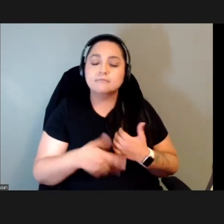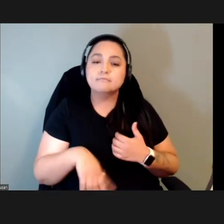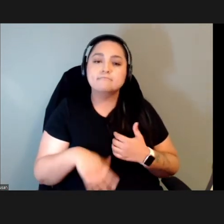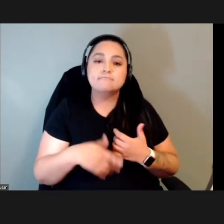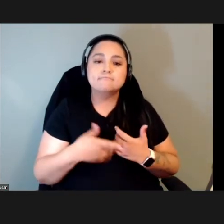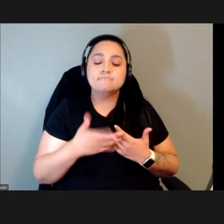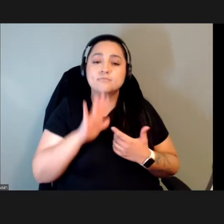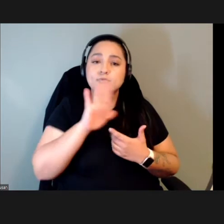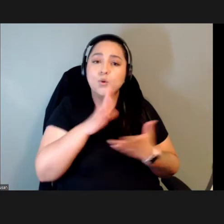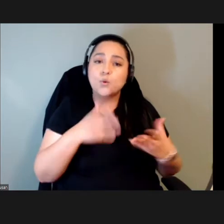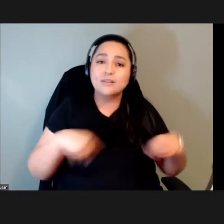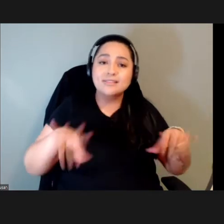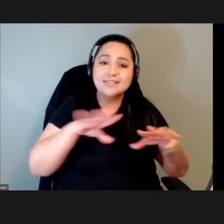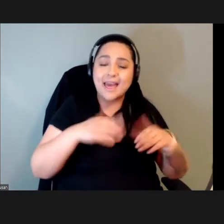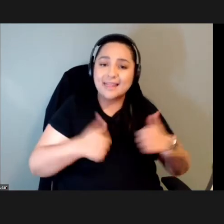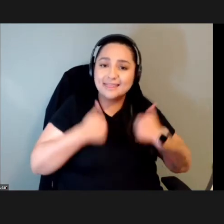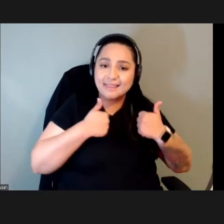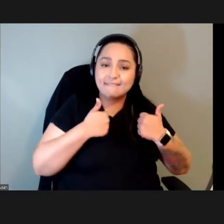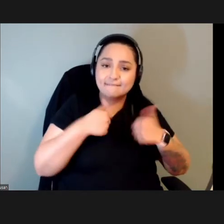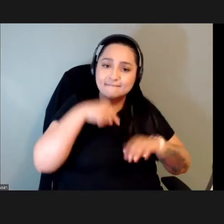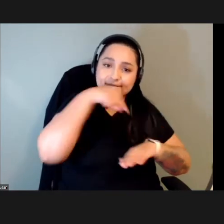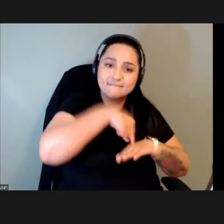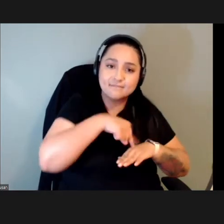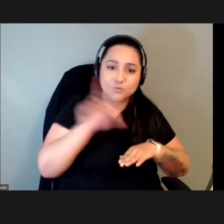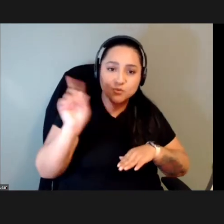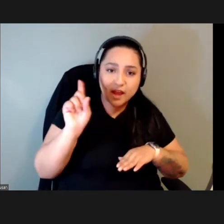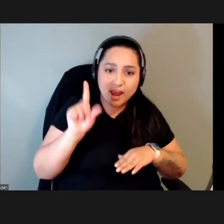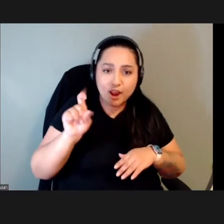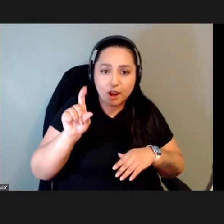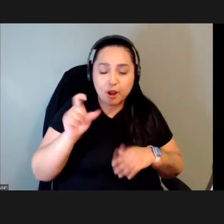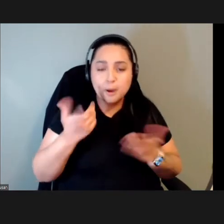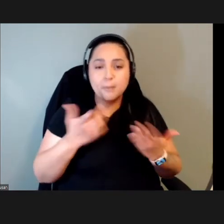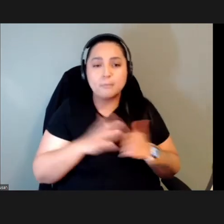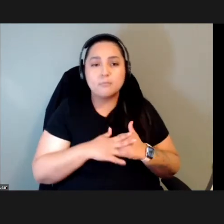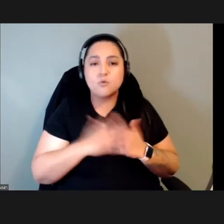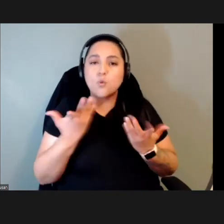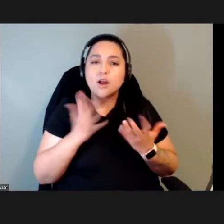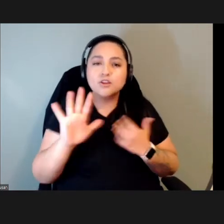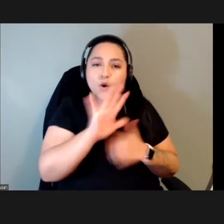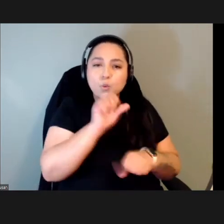on? What work are you doing? How do you want to connect with each